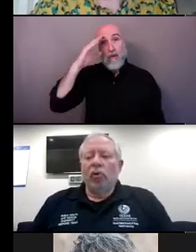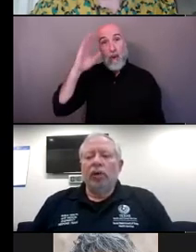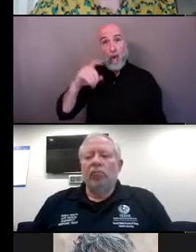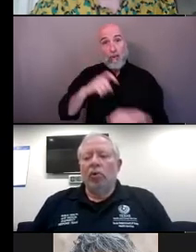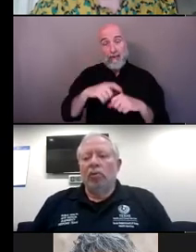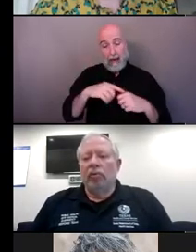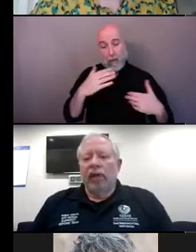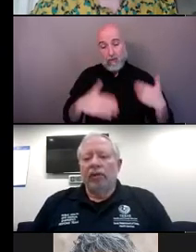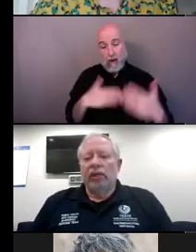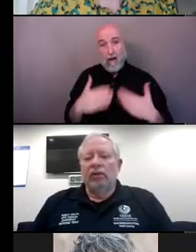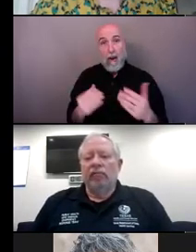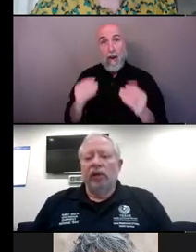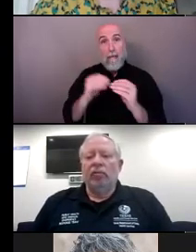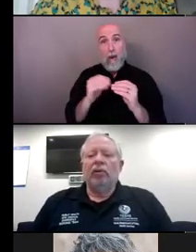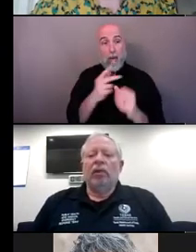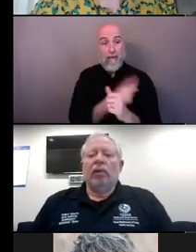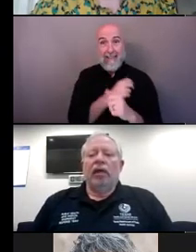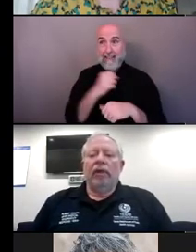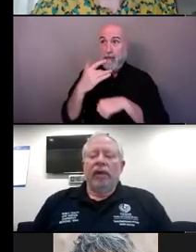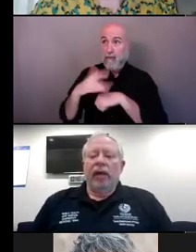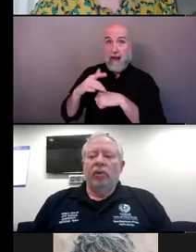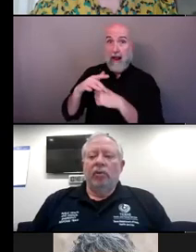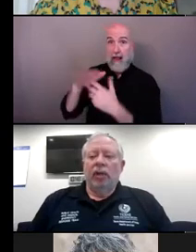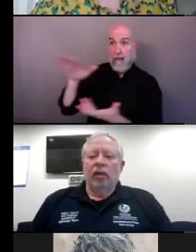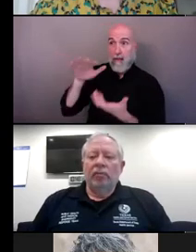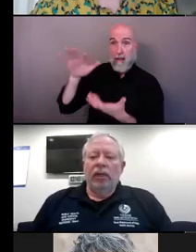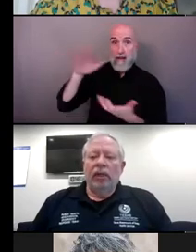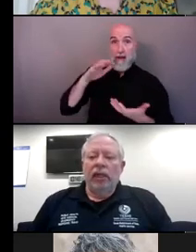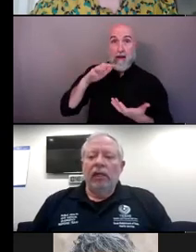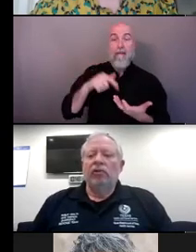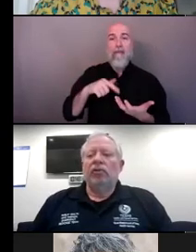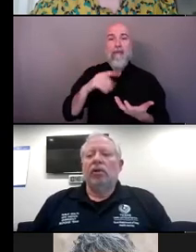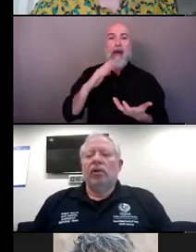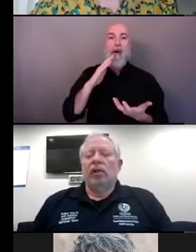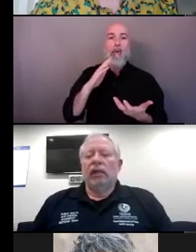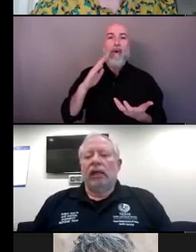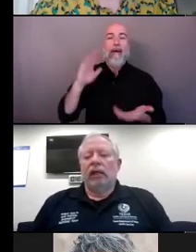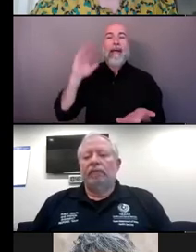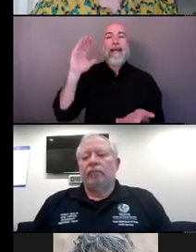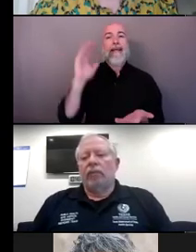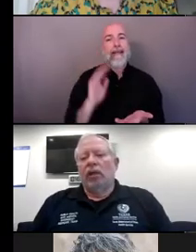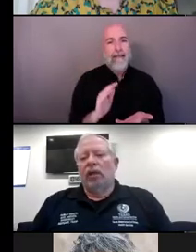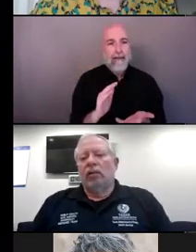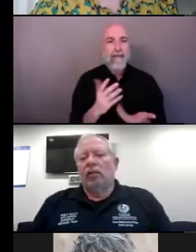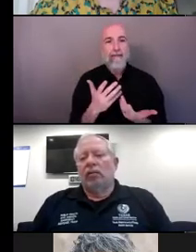goes forward and more vaccine is available, that will ease the